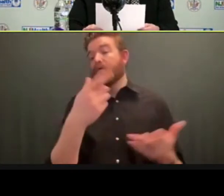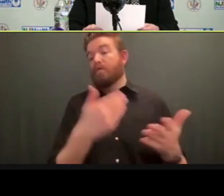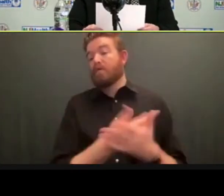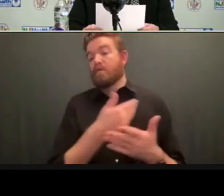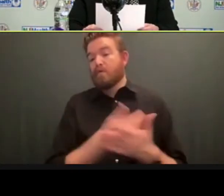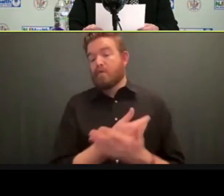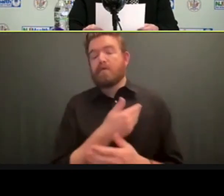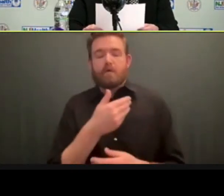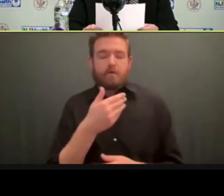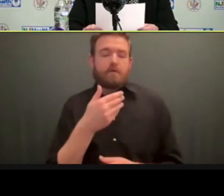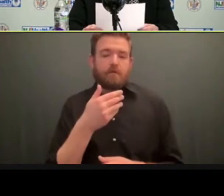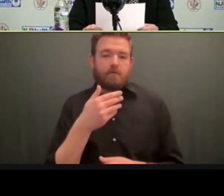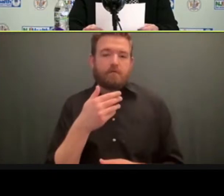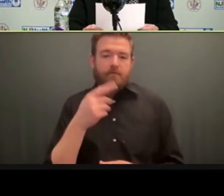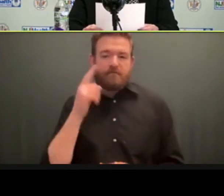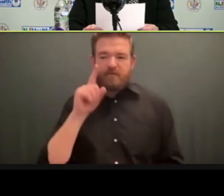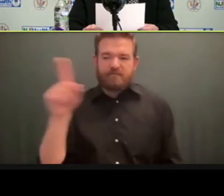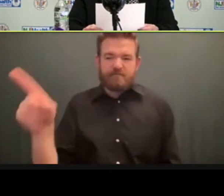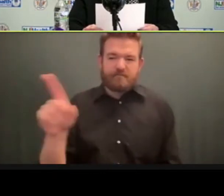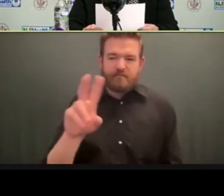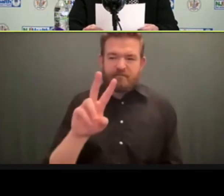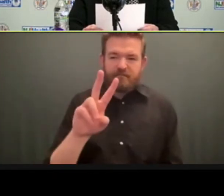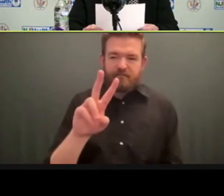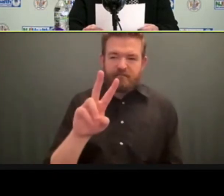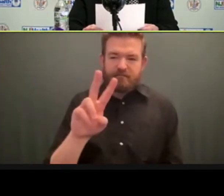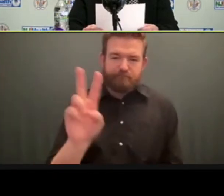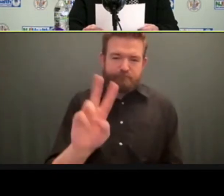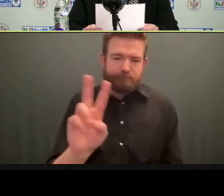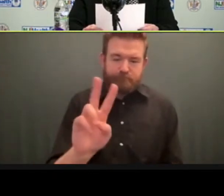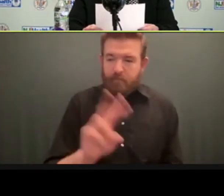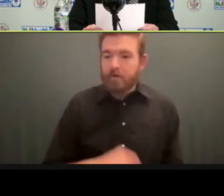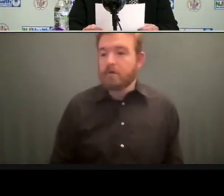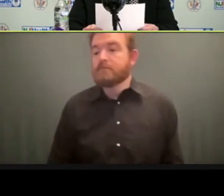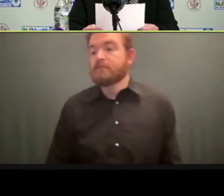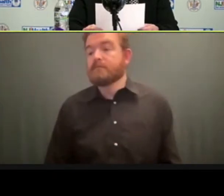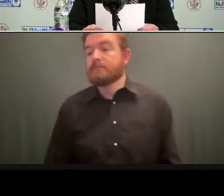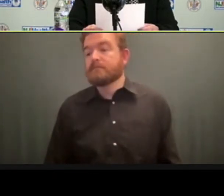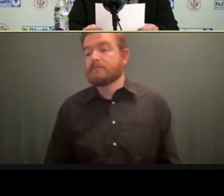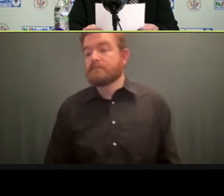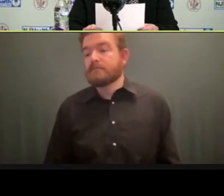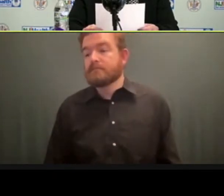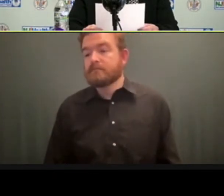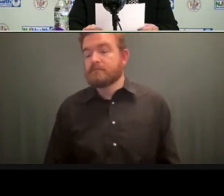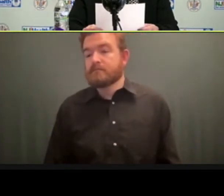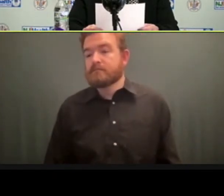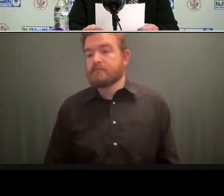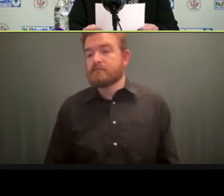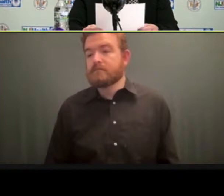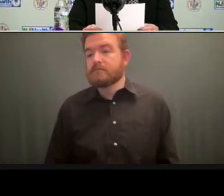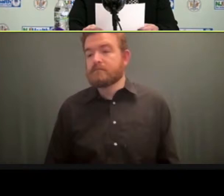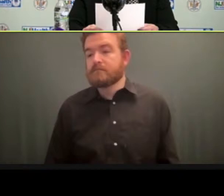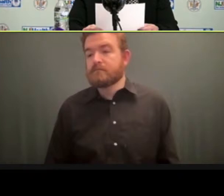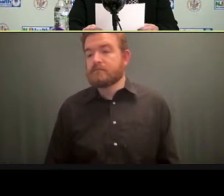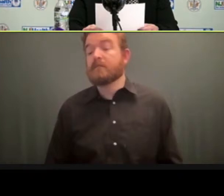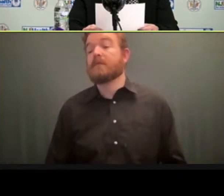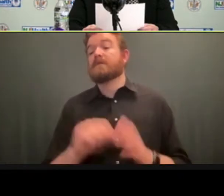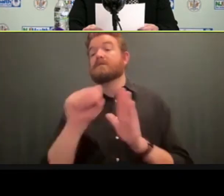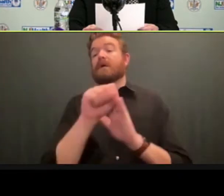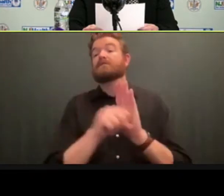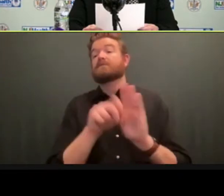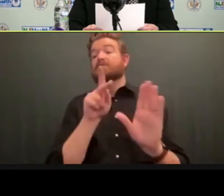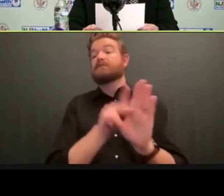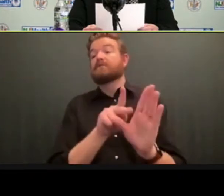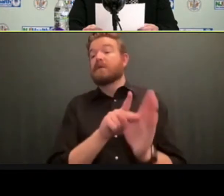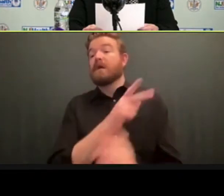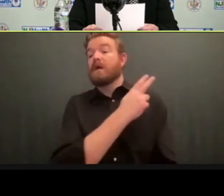psychiatric hospitals, there are 75 new cases among patients, 28 at Greystone, 27 at Ancora,